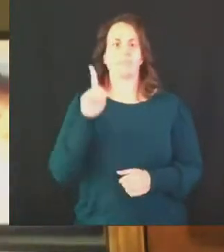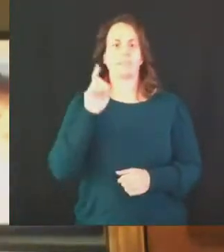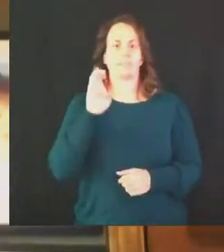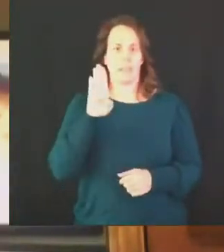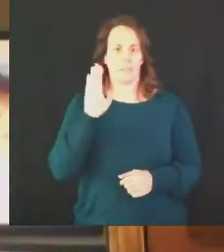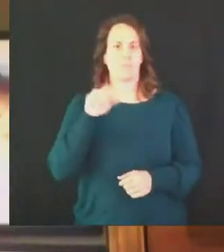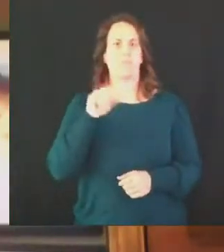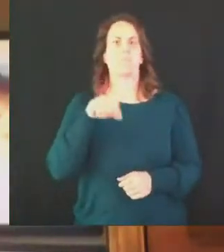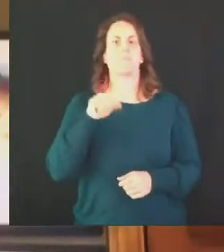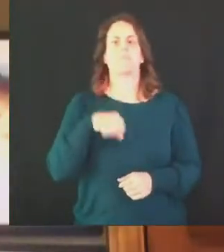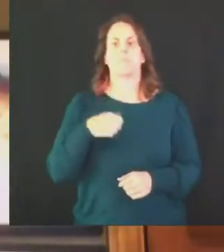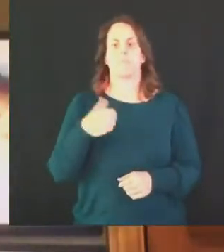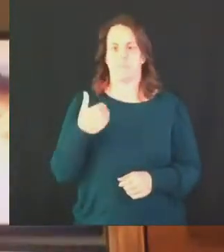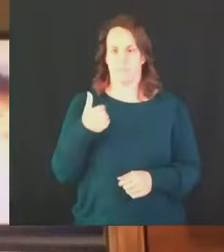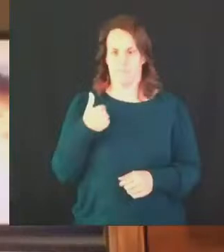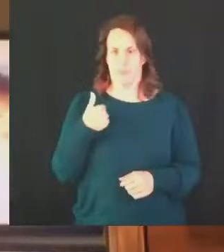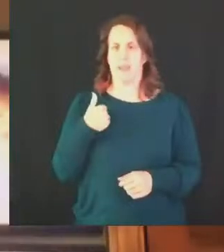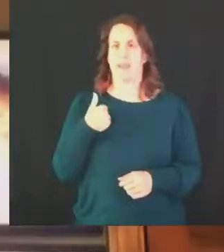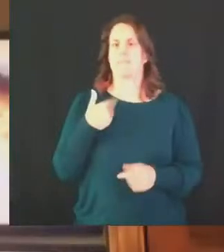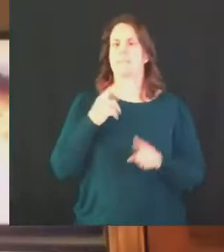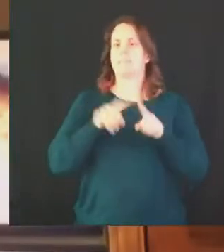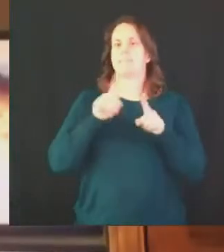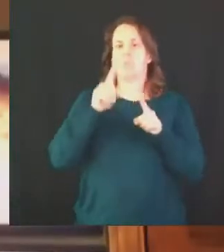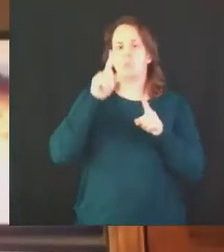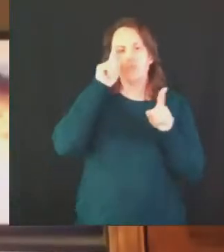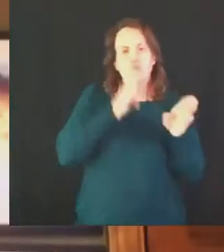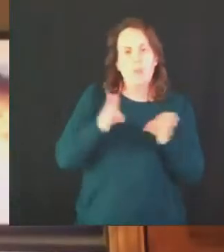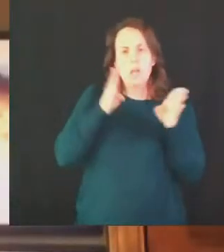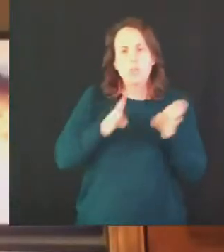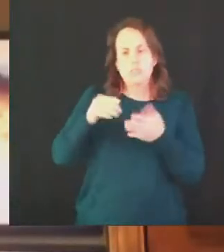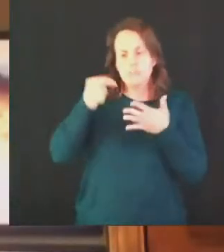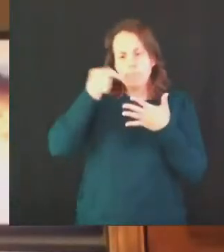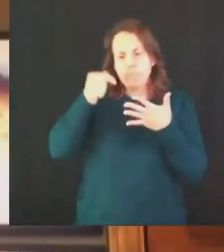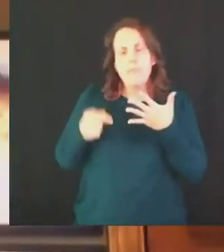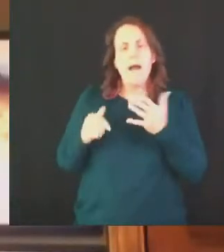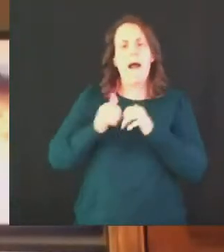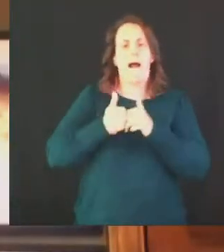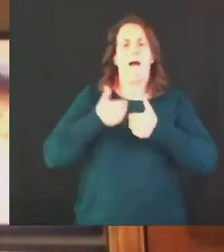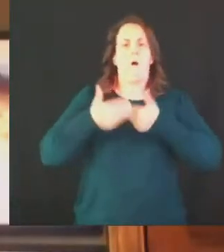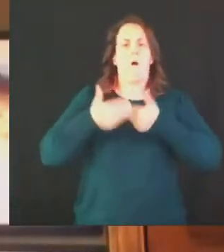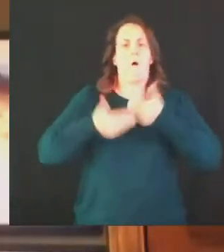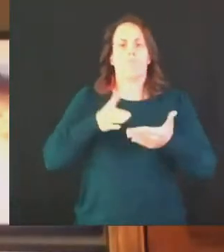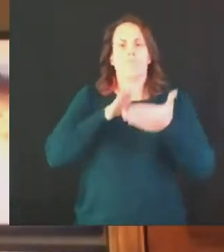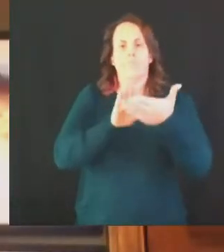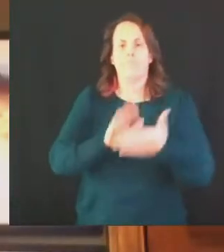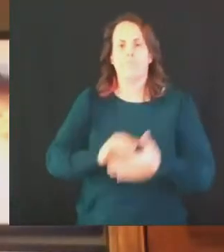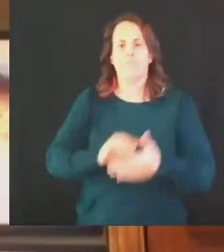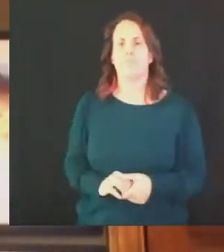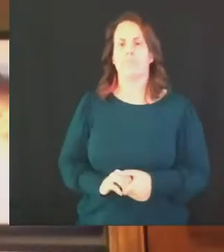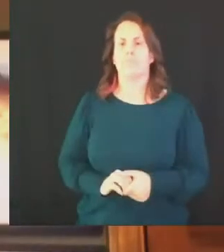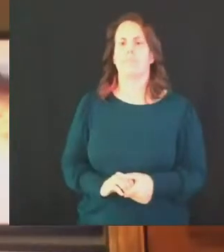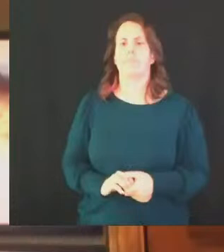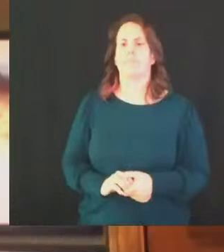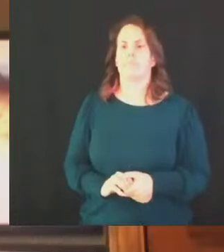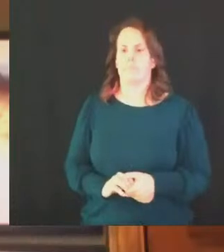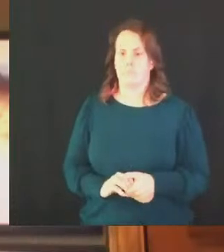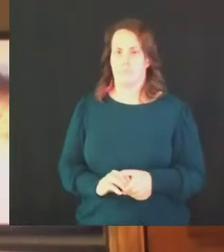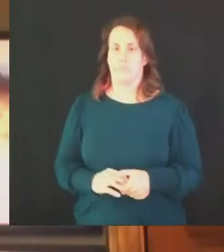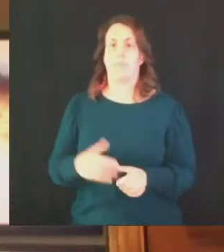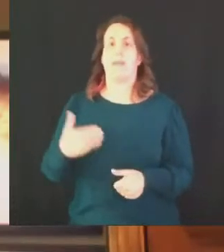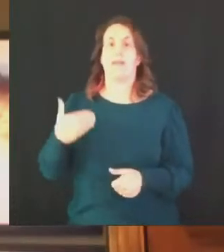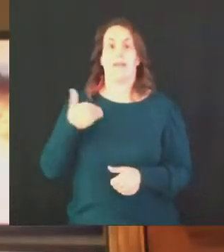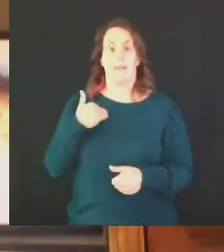hub of a bicycle, the spokes into the hub. A variety of staffing agencies looking across at various